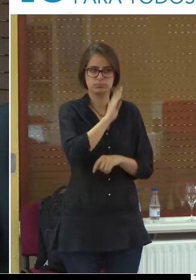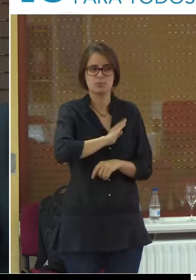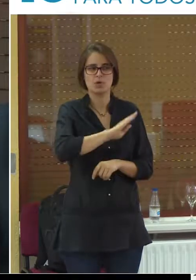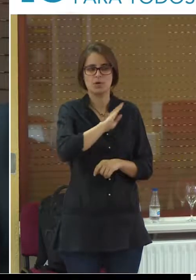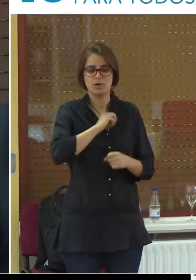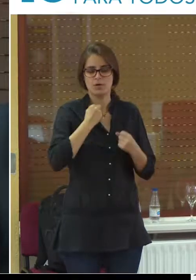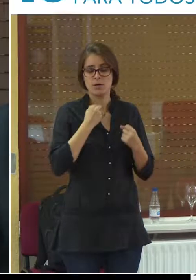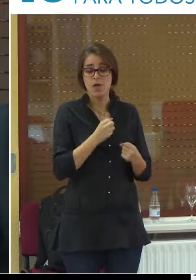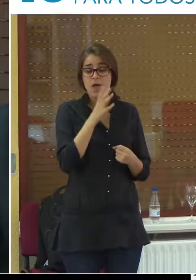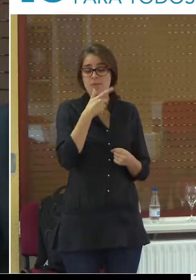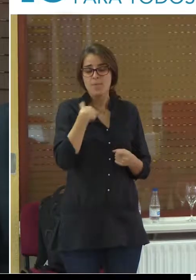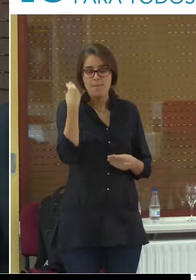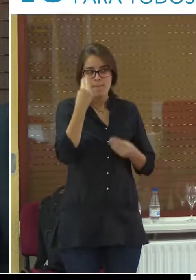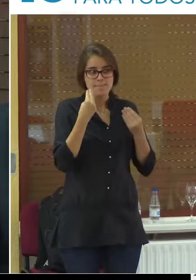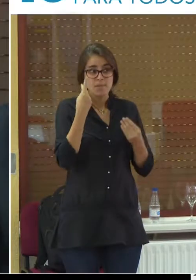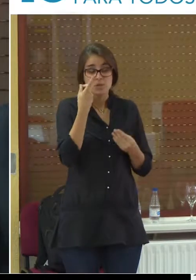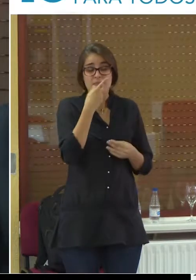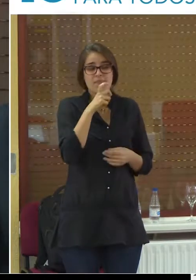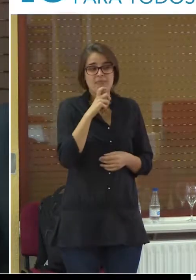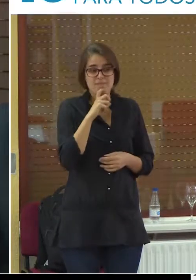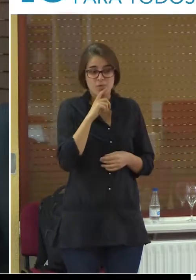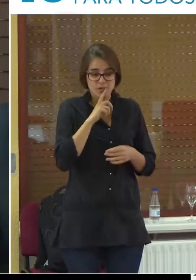Or am I wrong? I think one of the